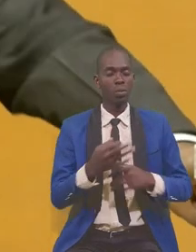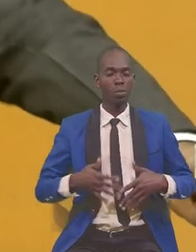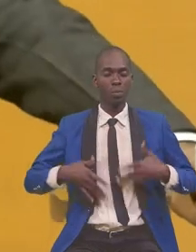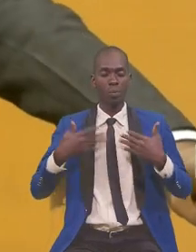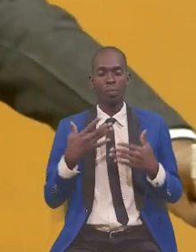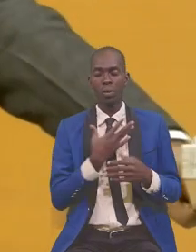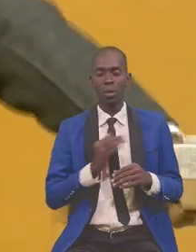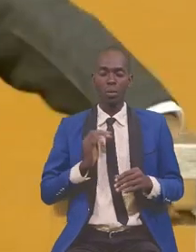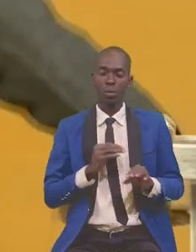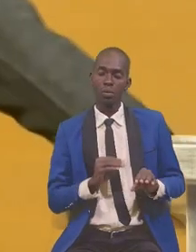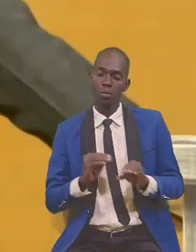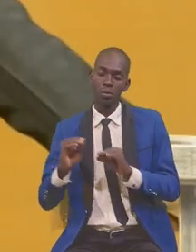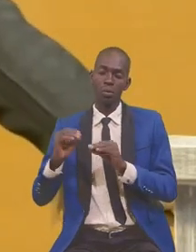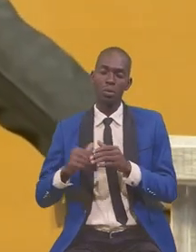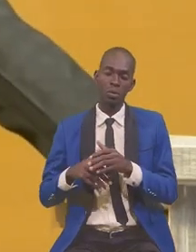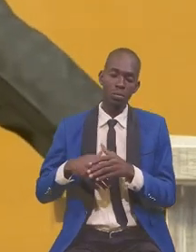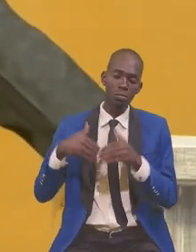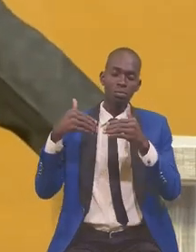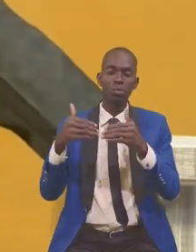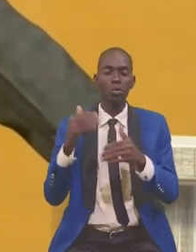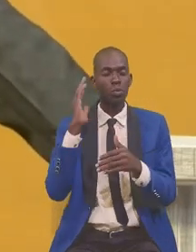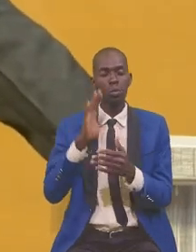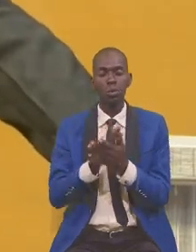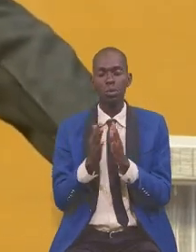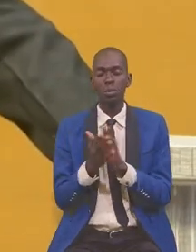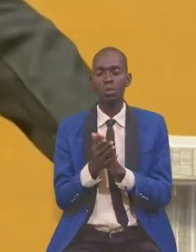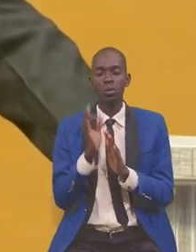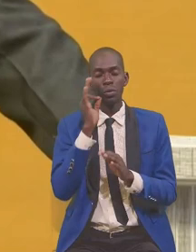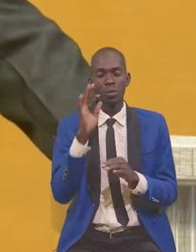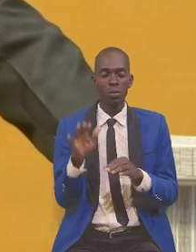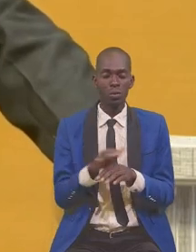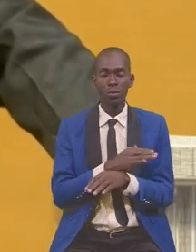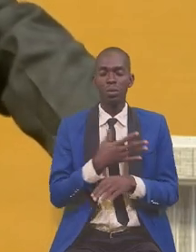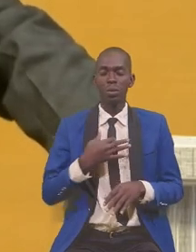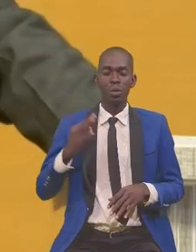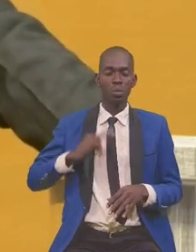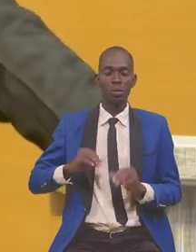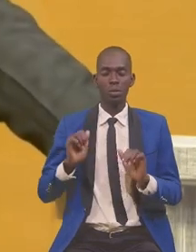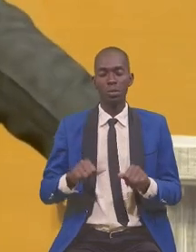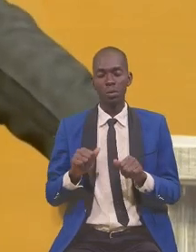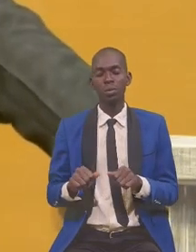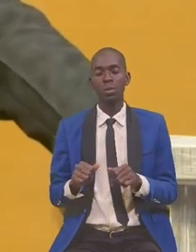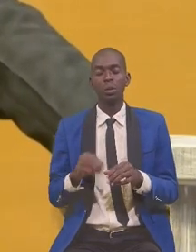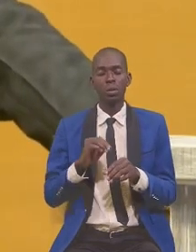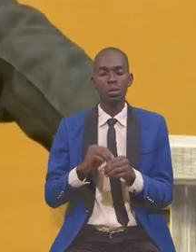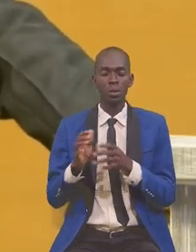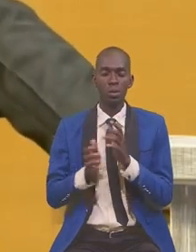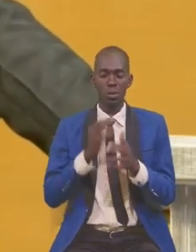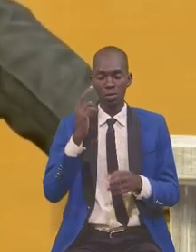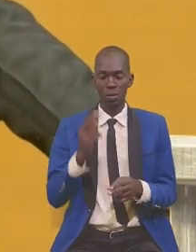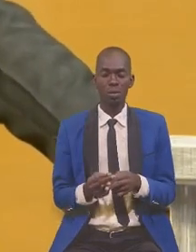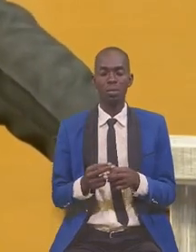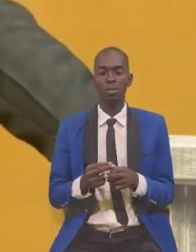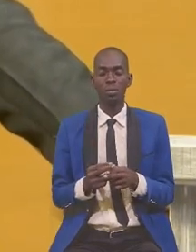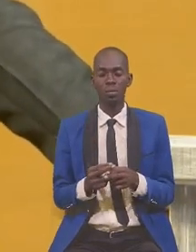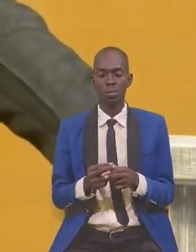forth into the field will be productive and profitable and expansive in Jesus' name.